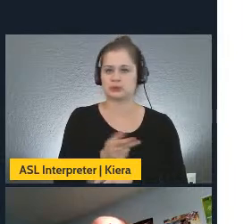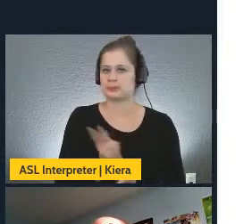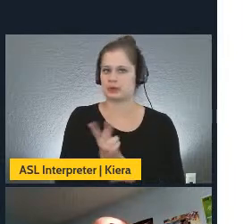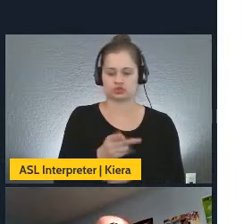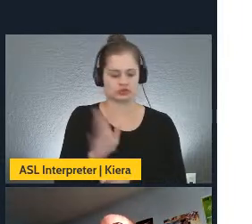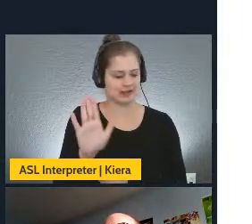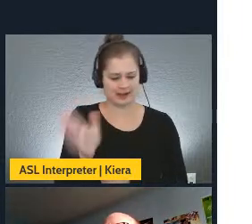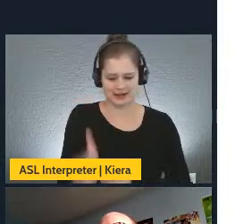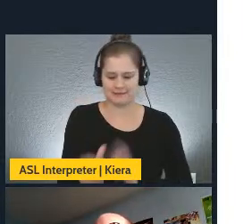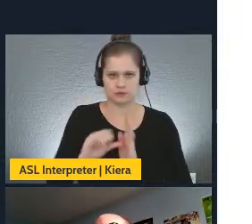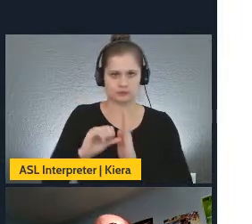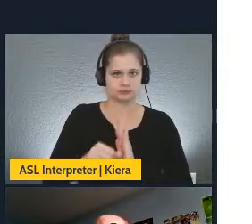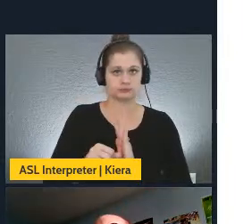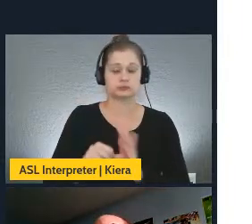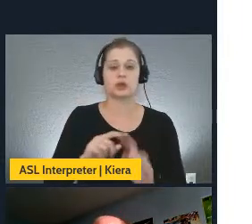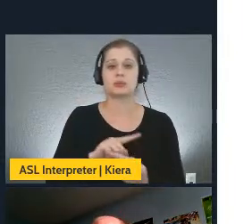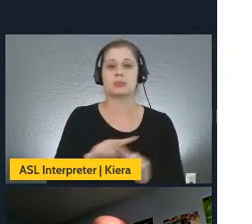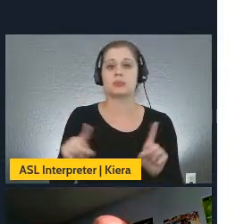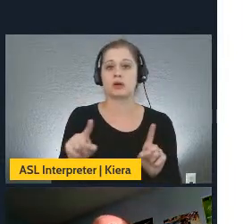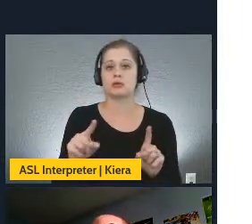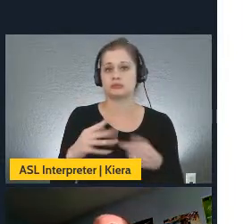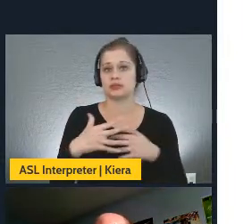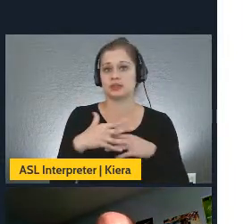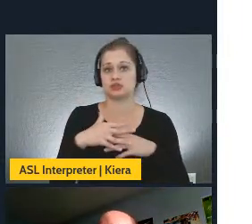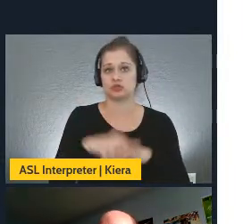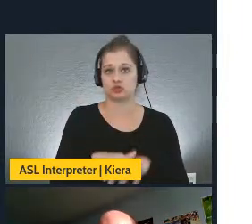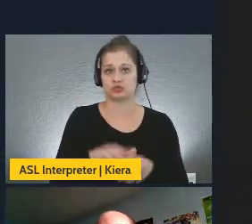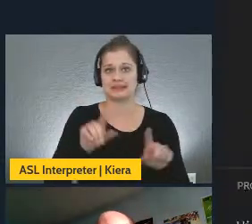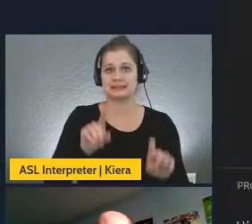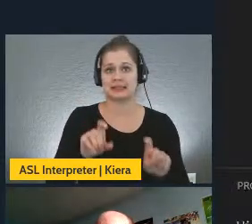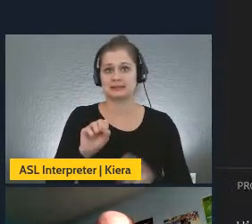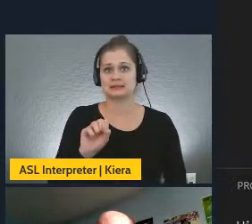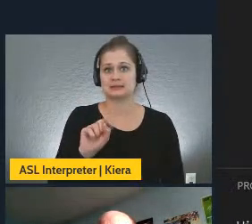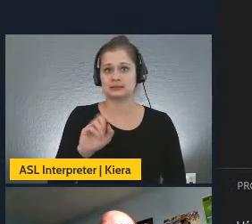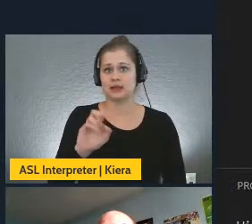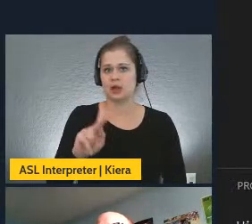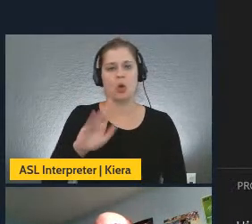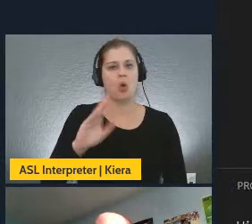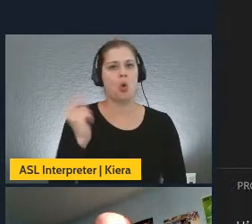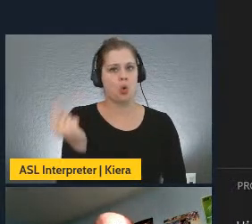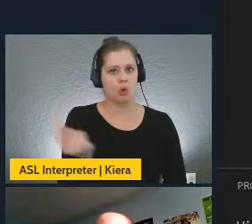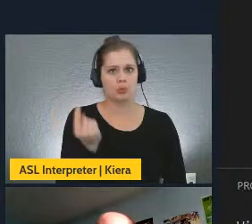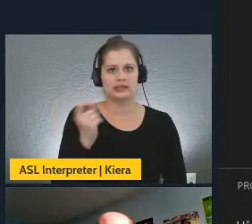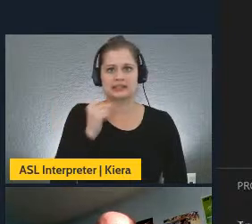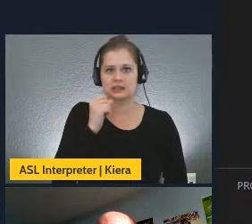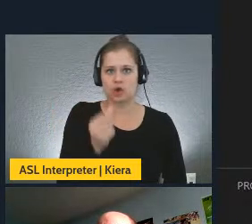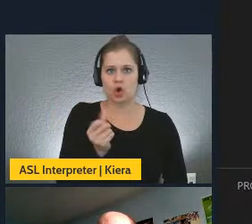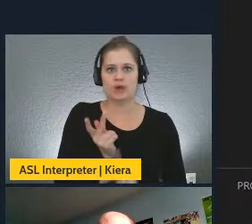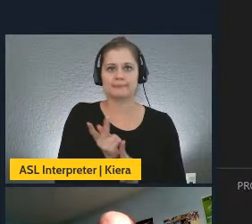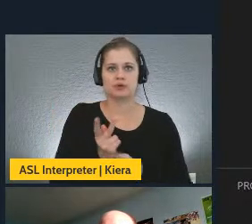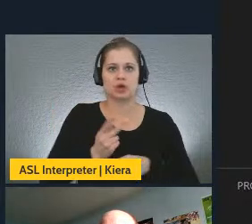our integration test stack is always non-production. So we're quite